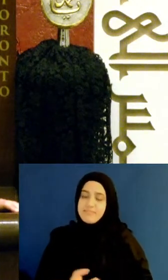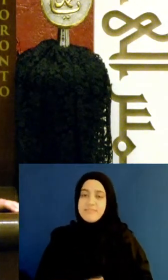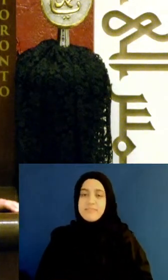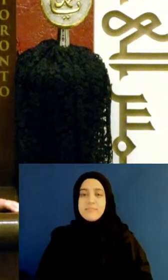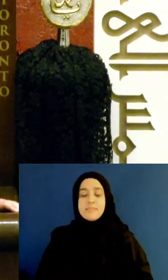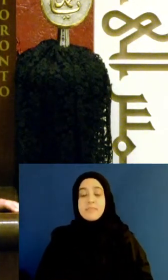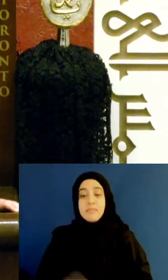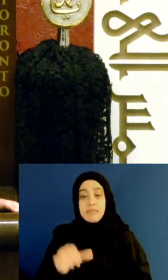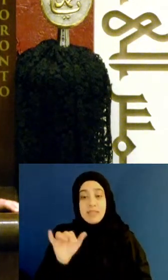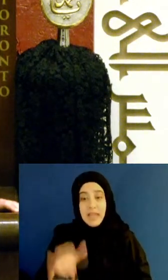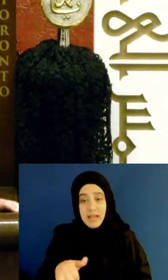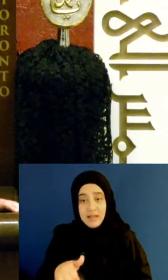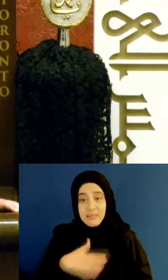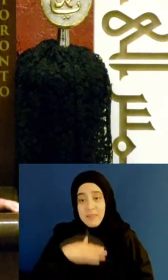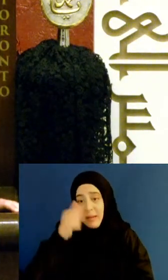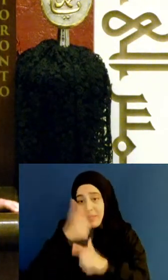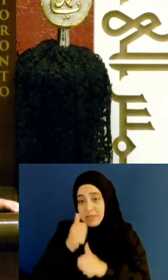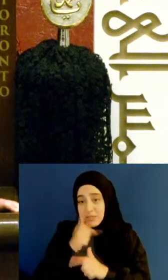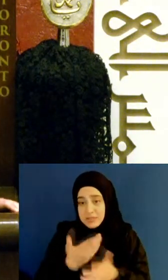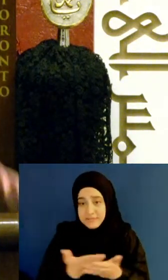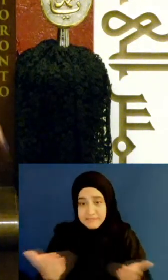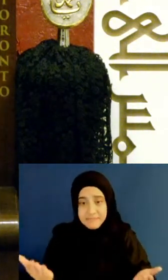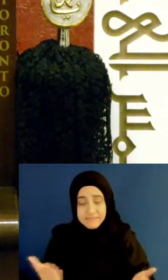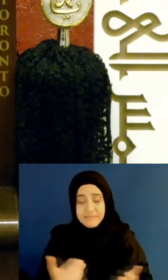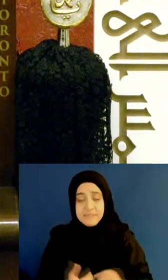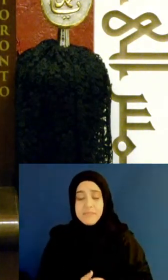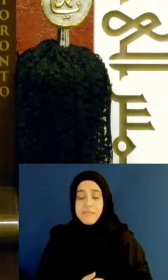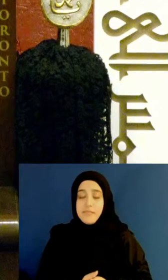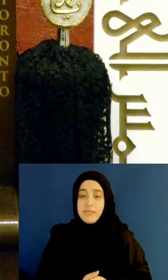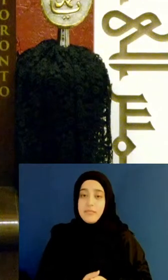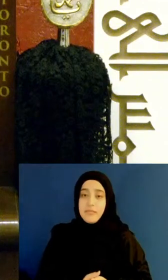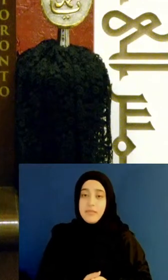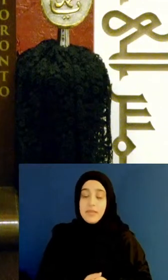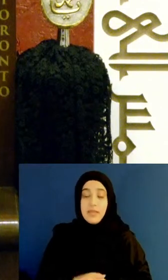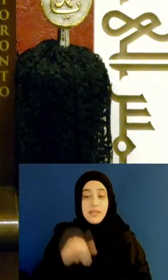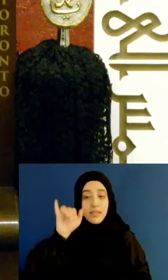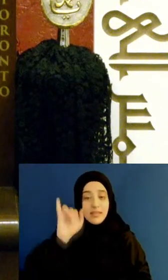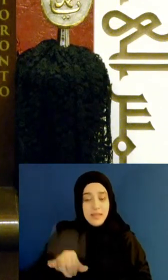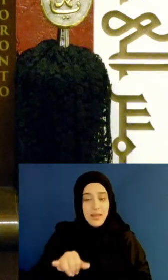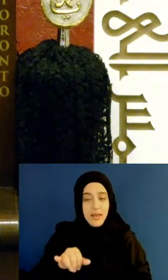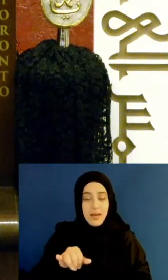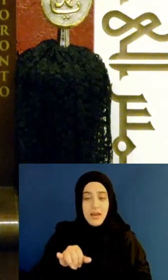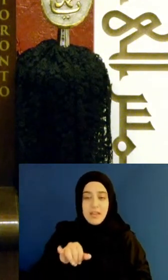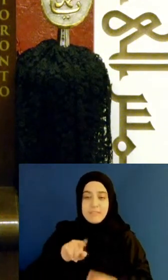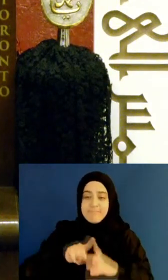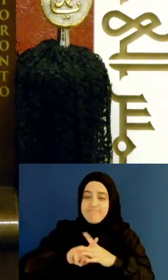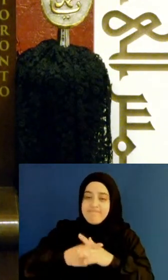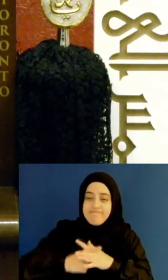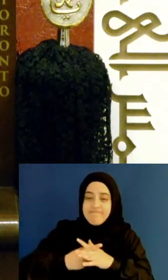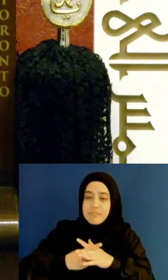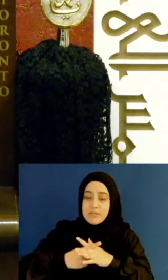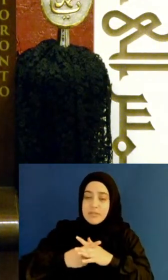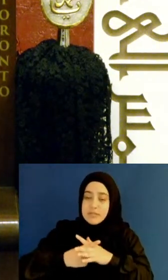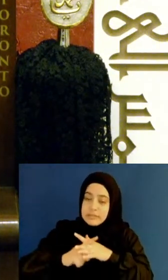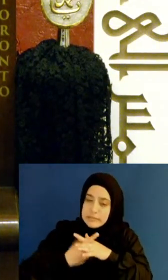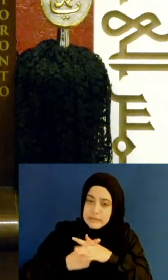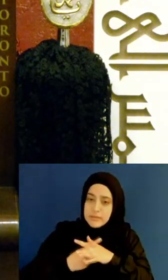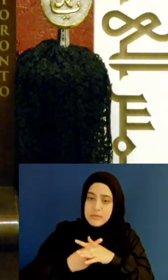This, my brothers and sisters, the root of all evil,